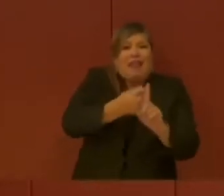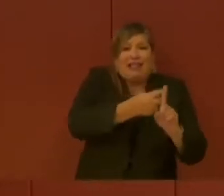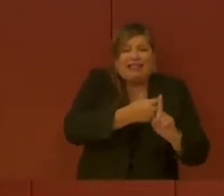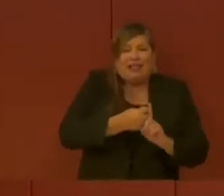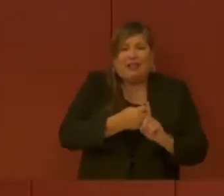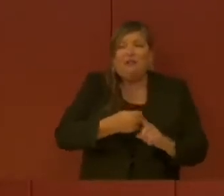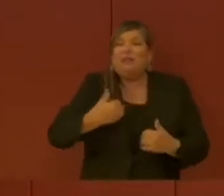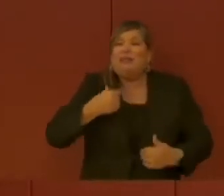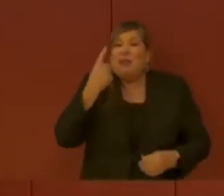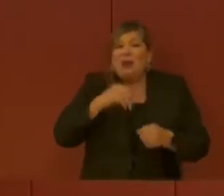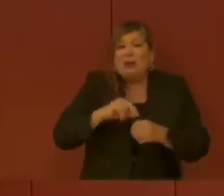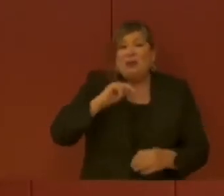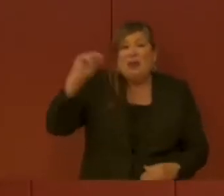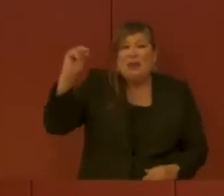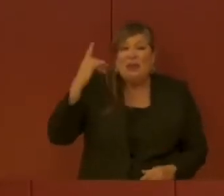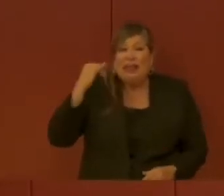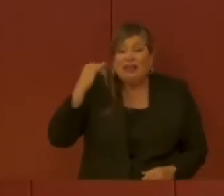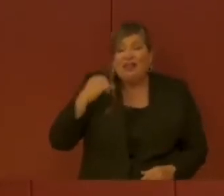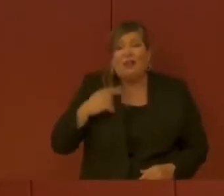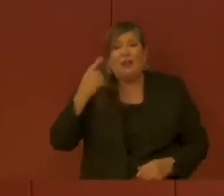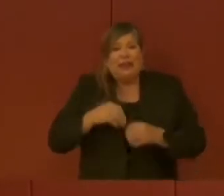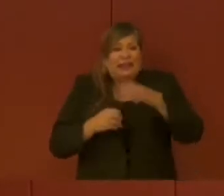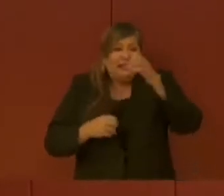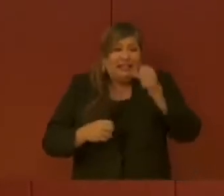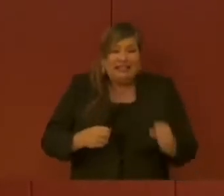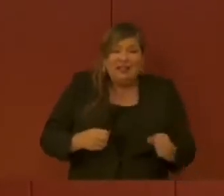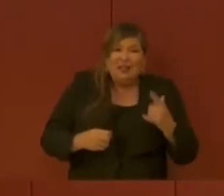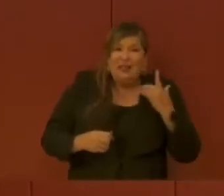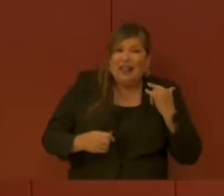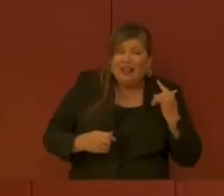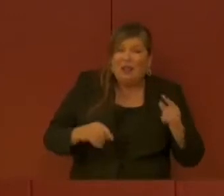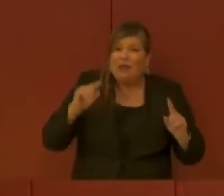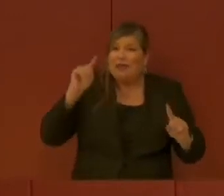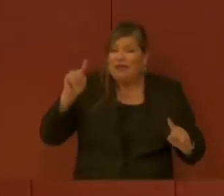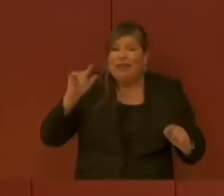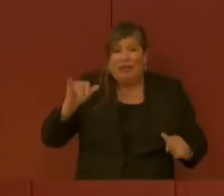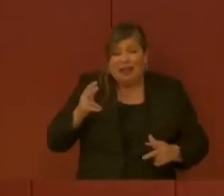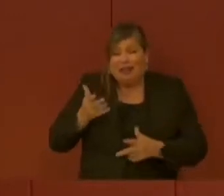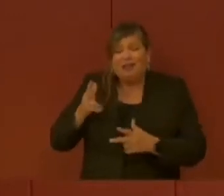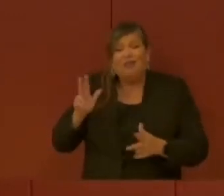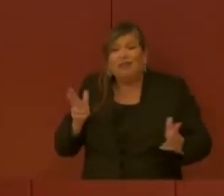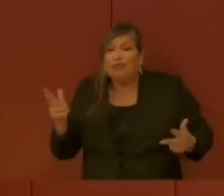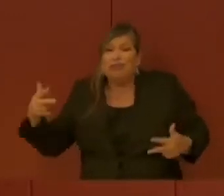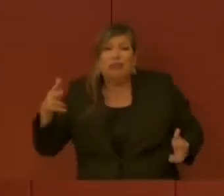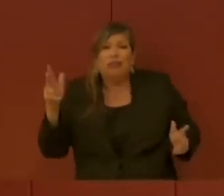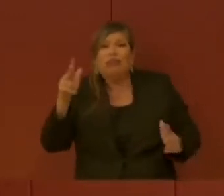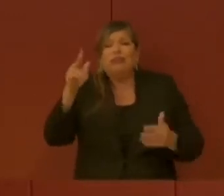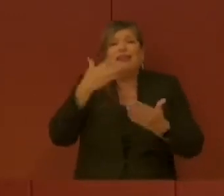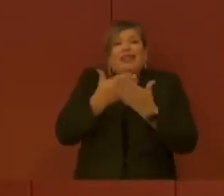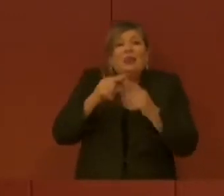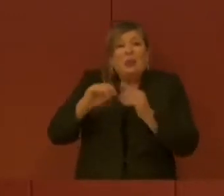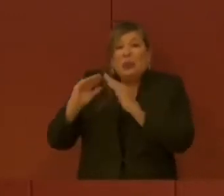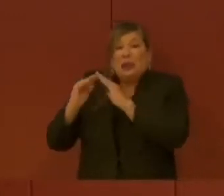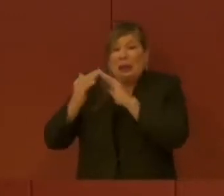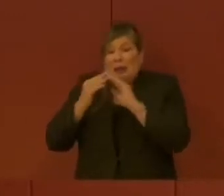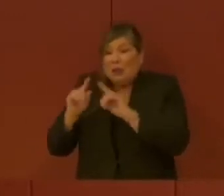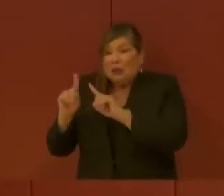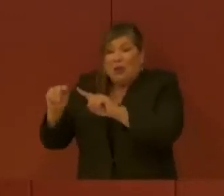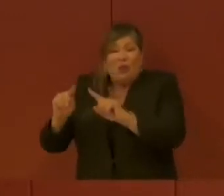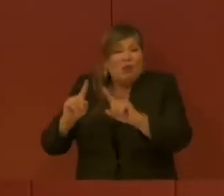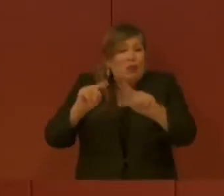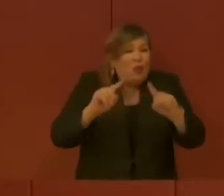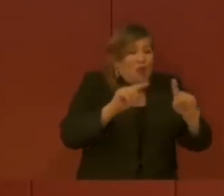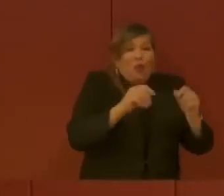Northern California and one in Southern California, that go out into communities, large and small, partnering with